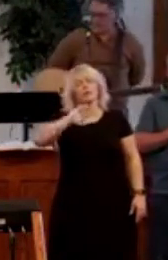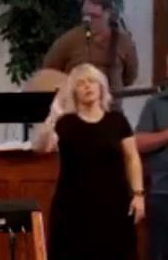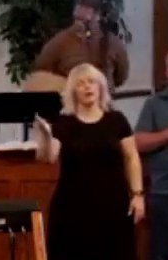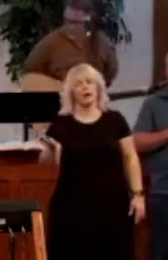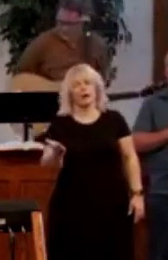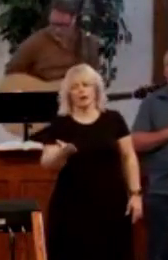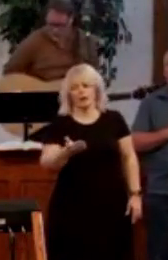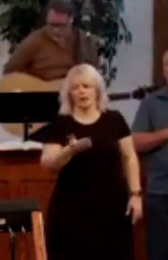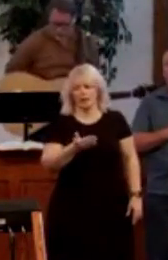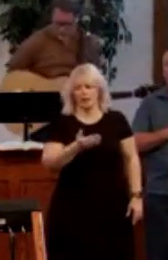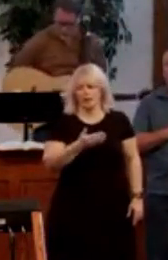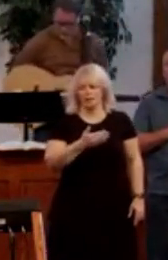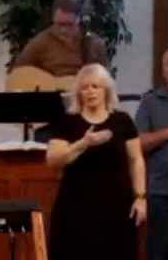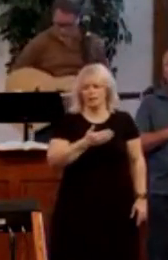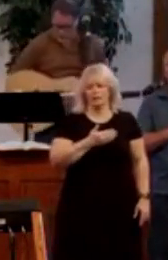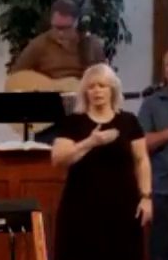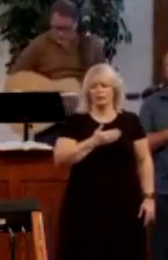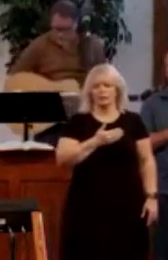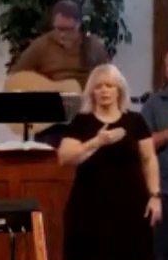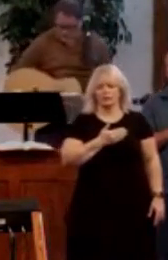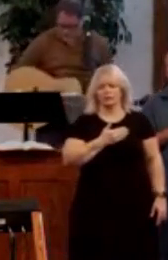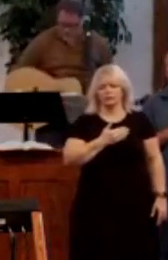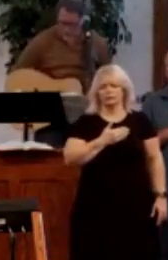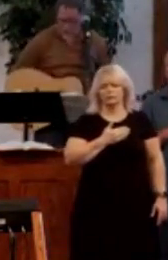forever mine,